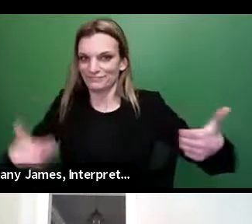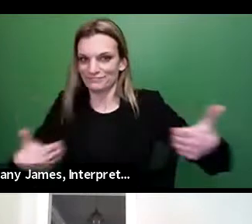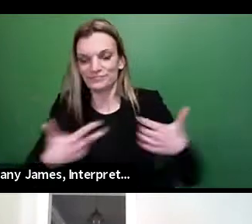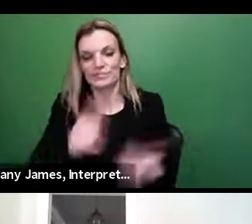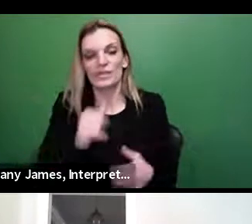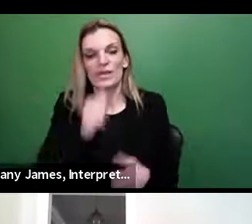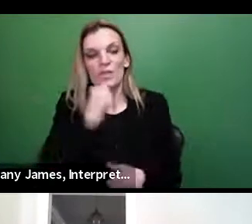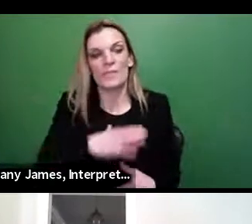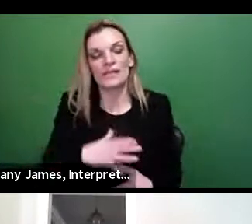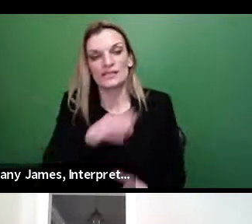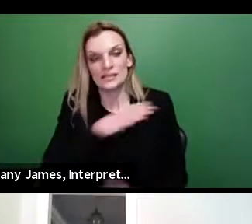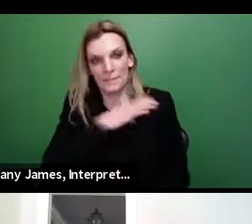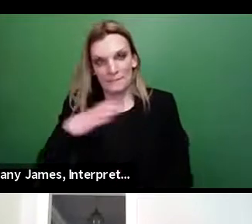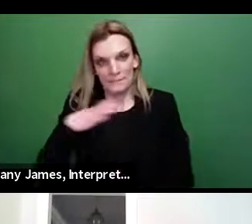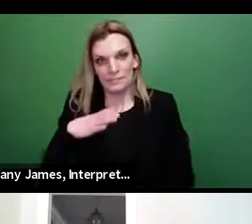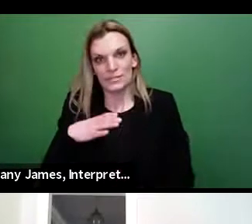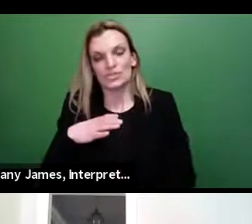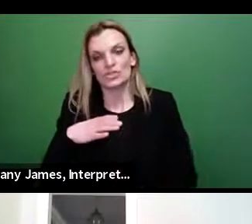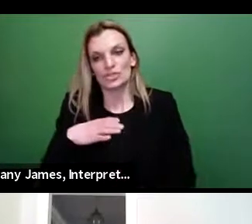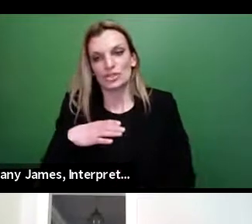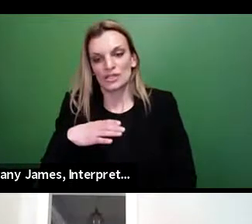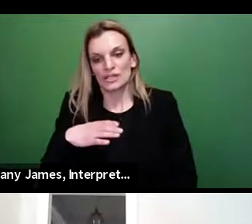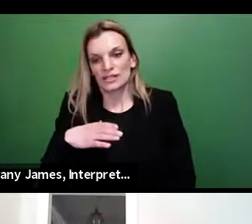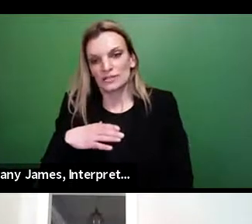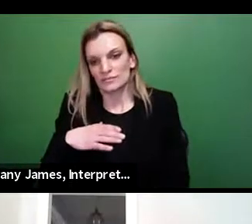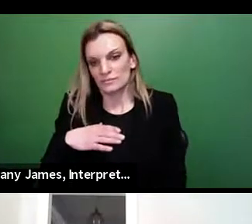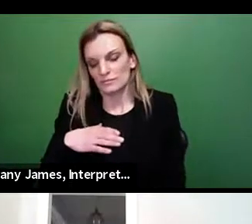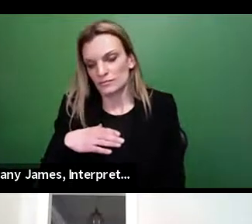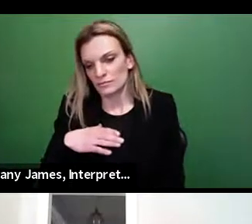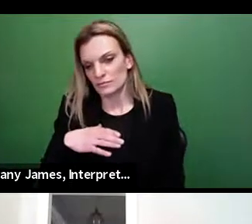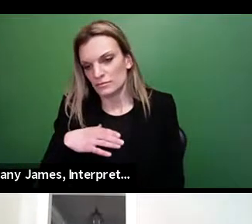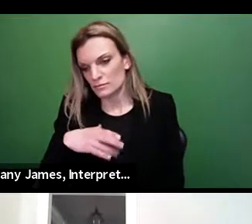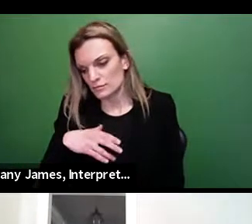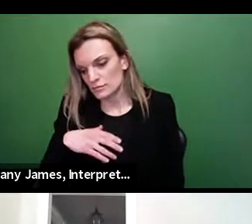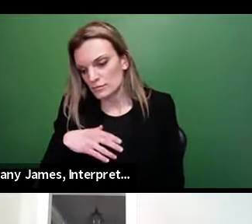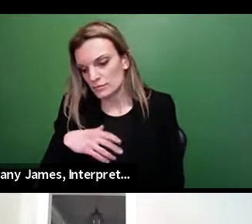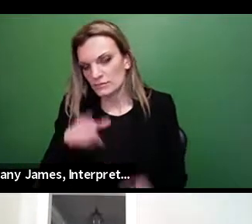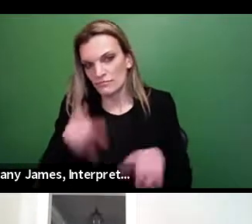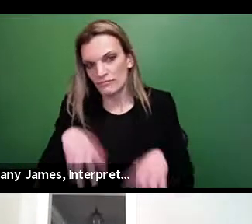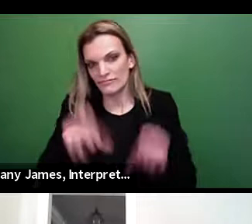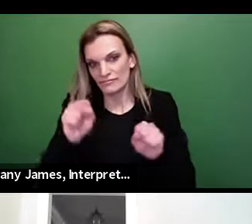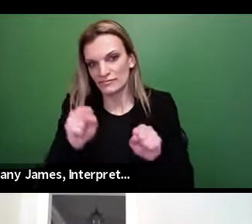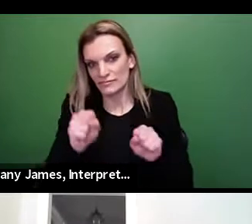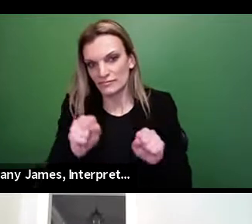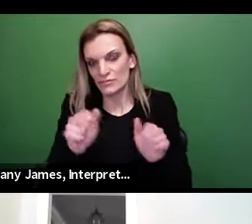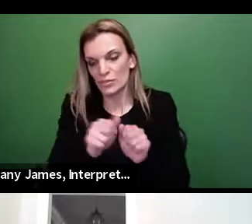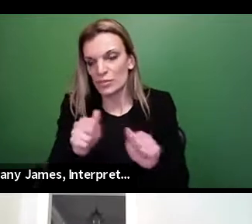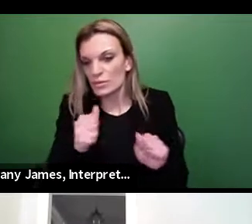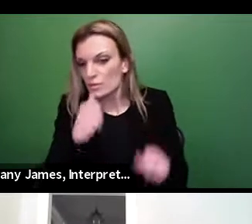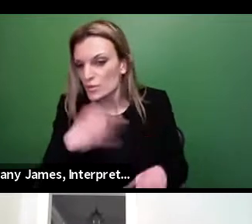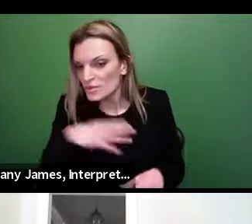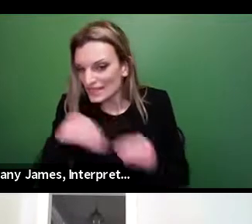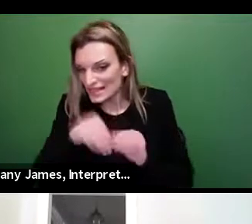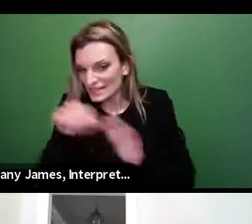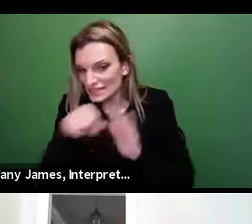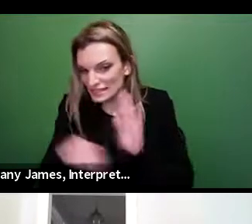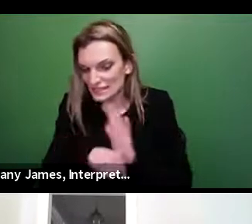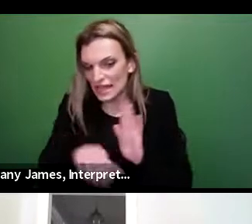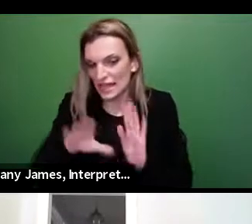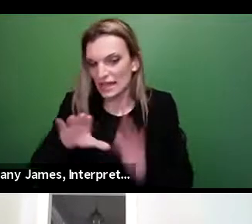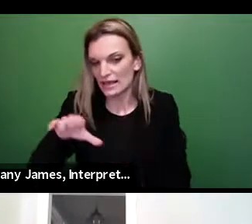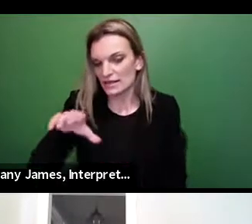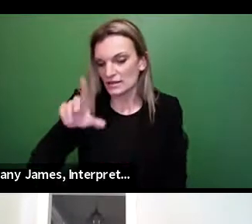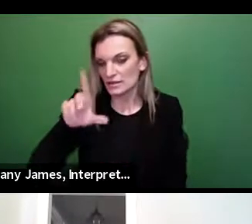Commission held facilitated conversations with women around the state in late 2019 and